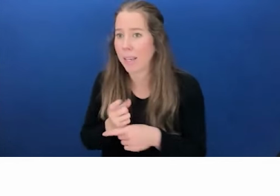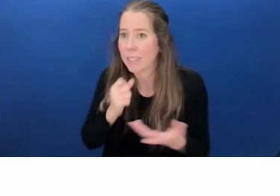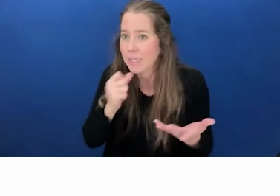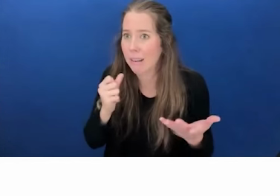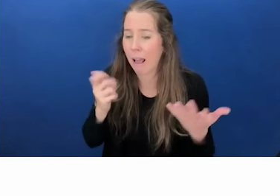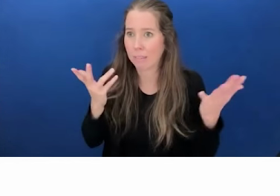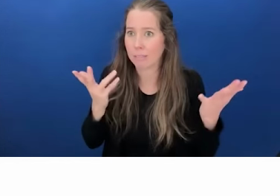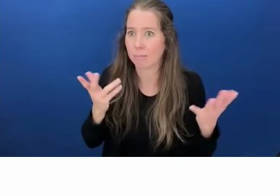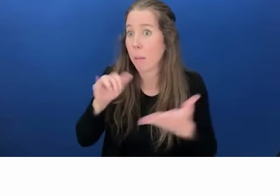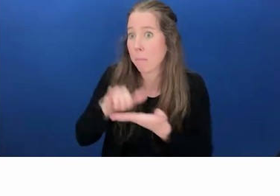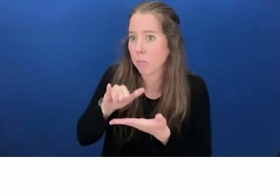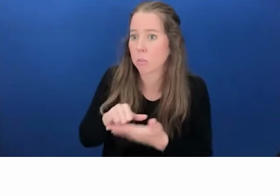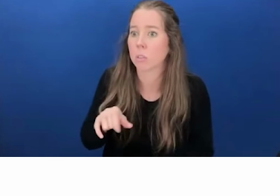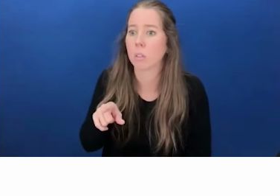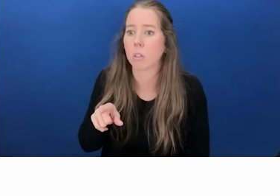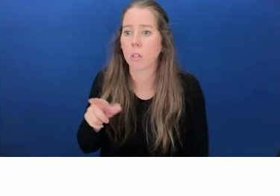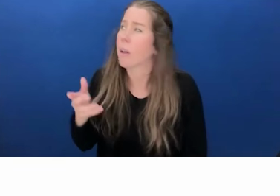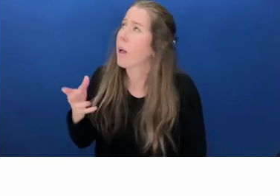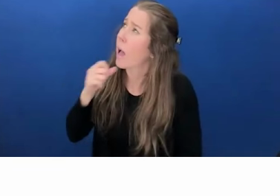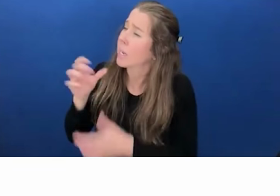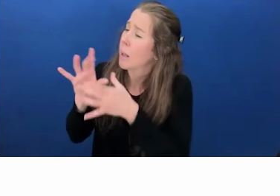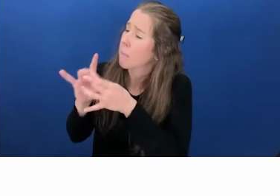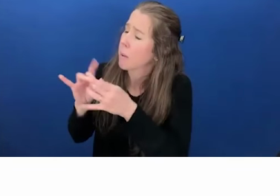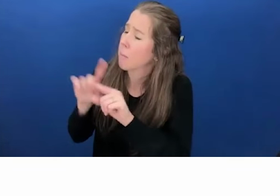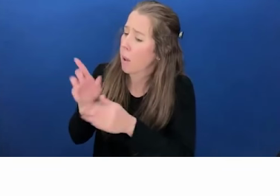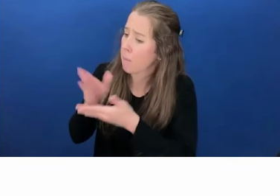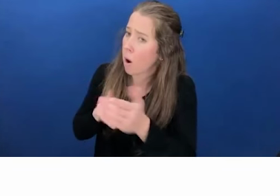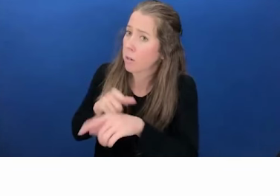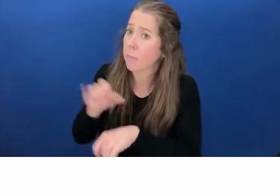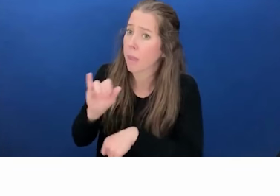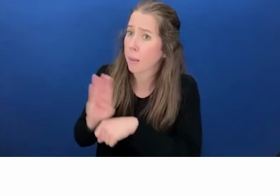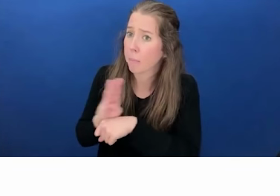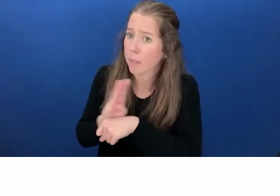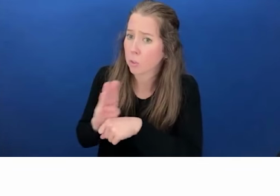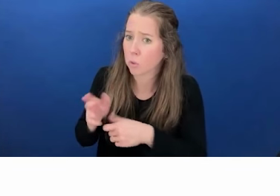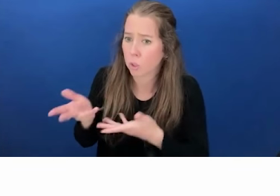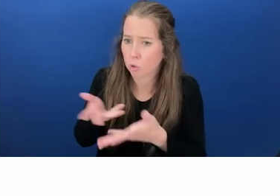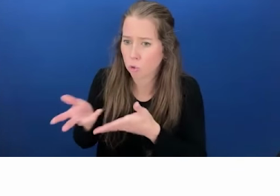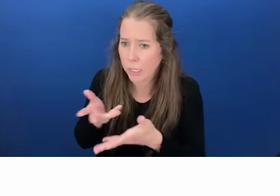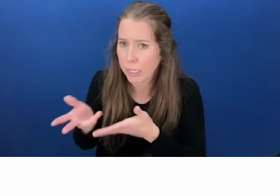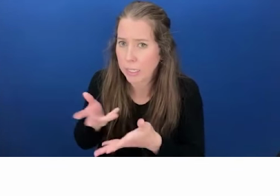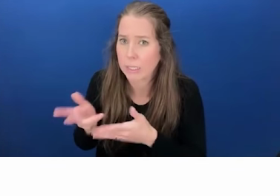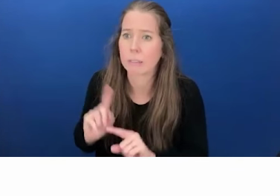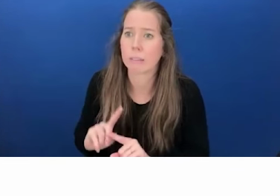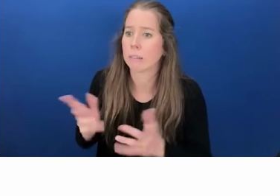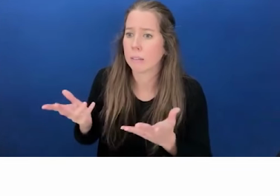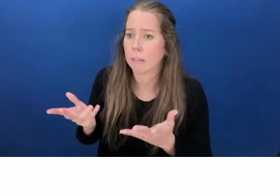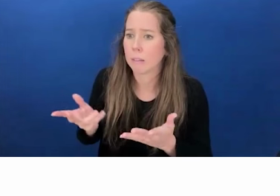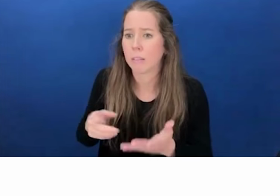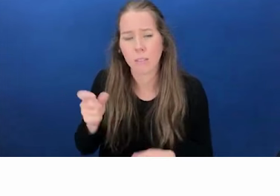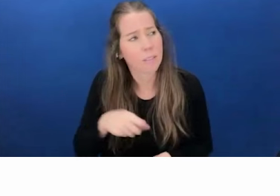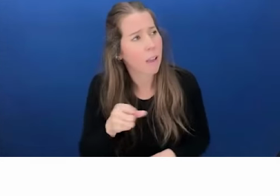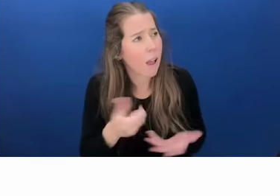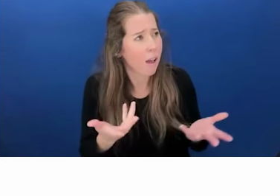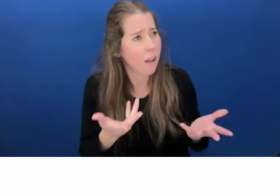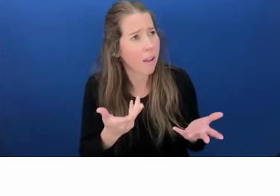say this, but part-timers, like, for example, at a business are treated better. Exactly. Yeah, sometimes. In the retail, and it's like,